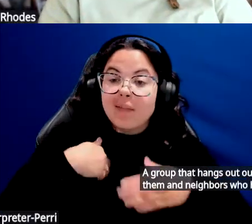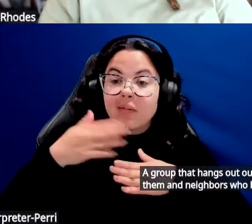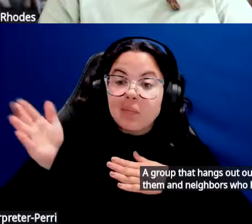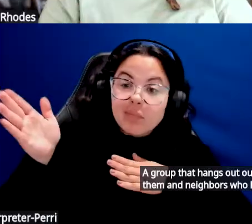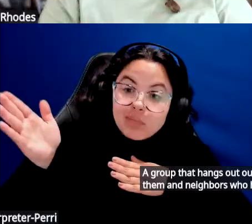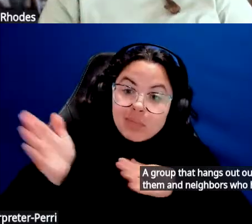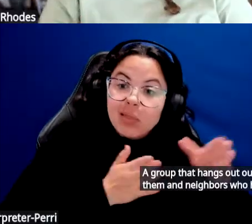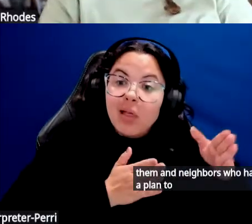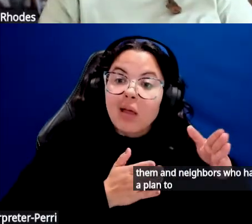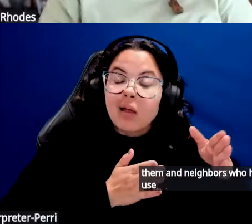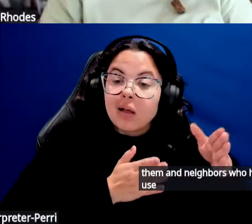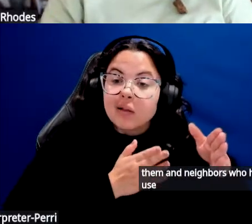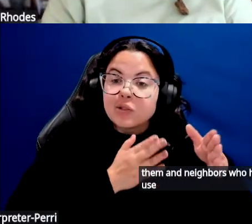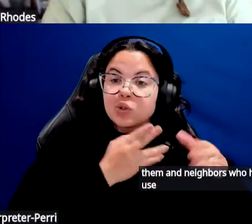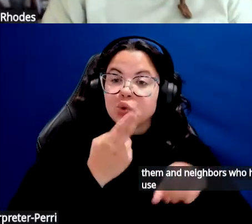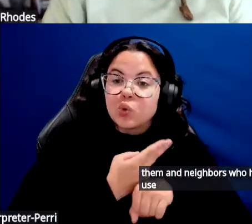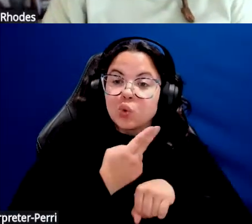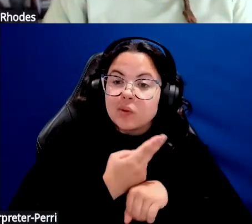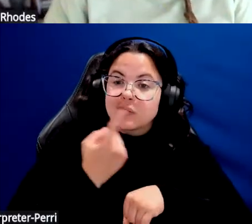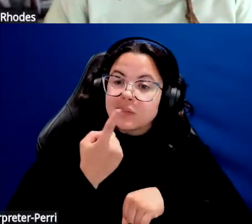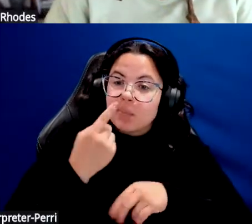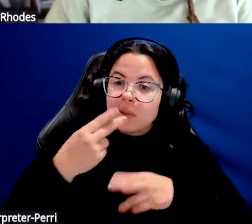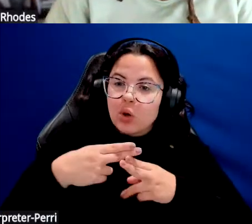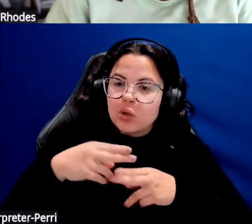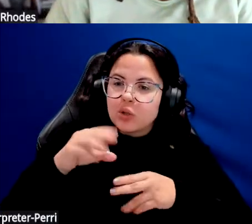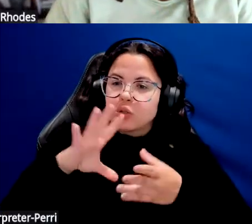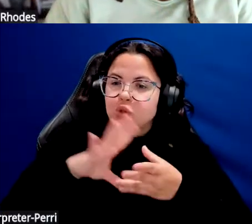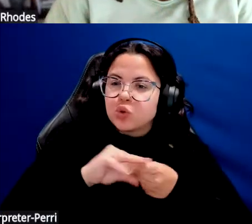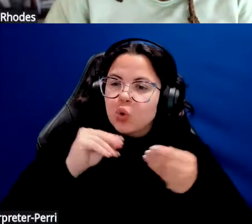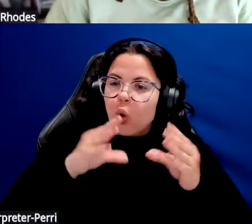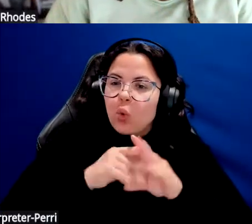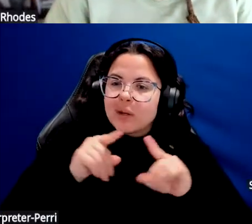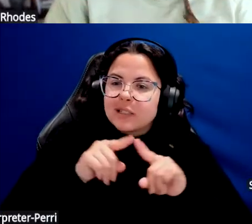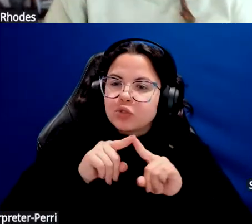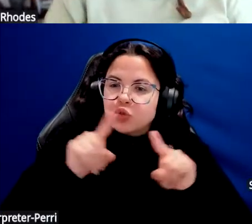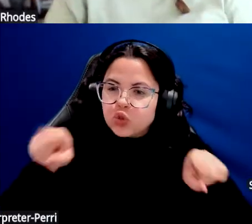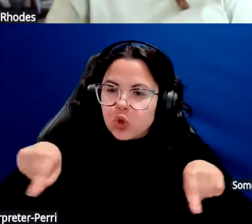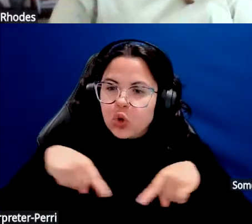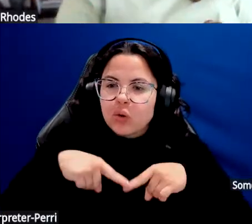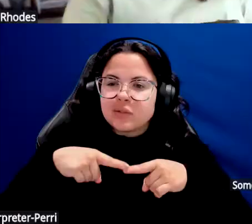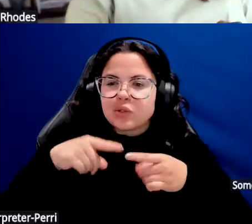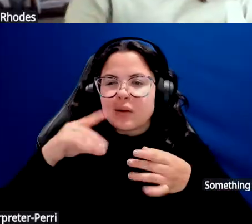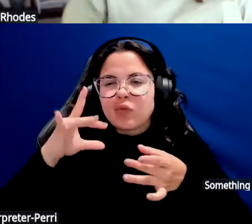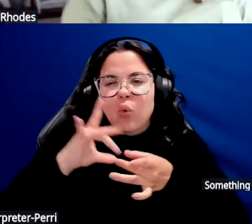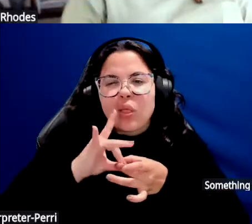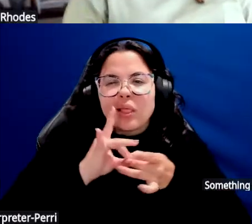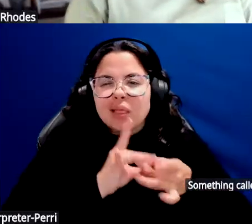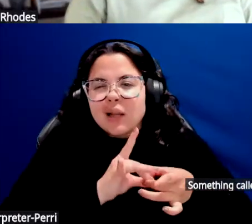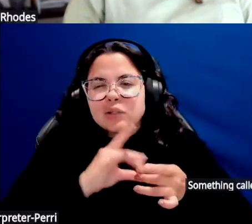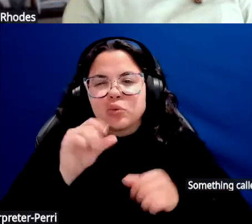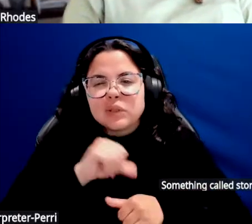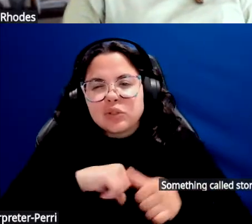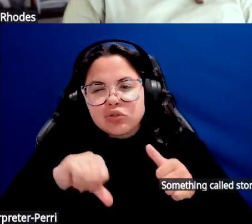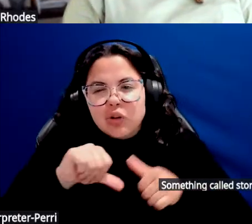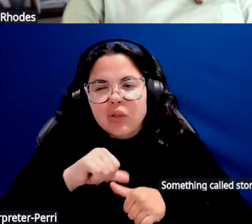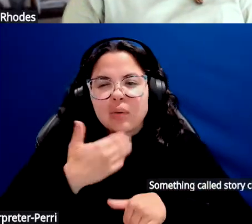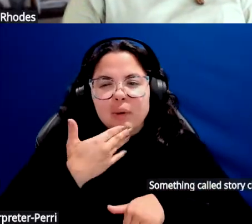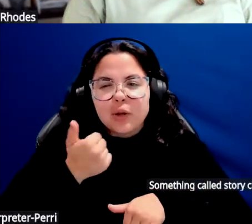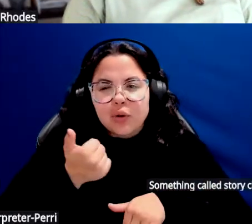plan to use something called story circles to help people relate to each other better there.